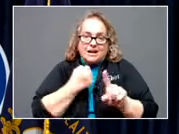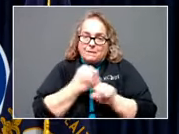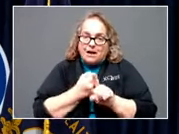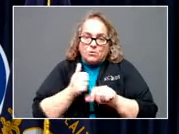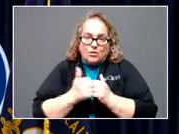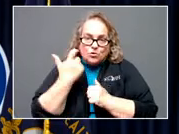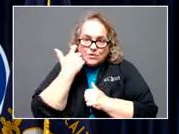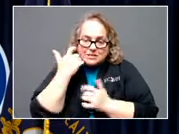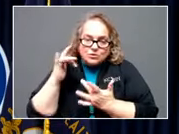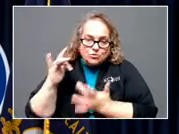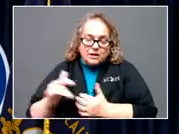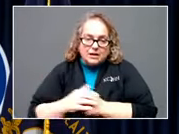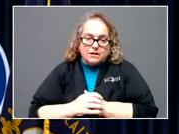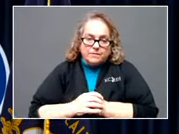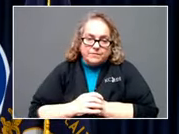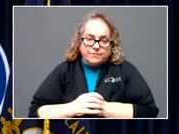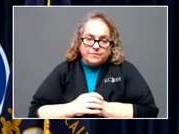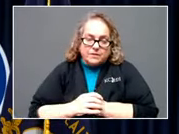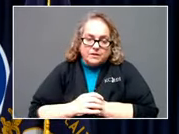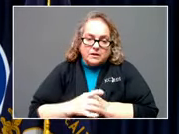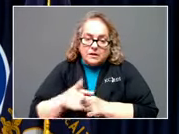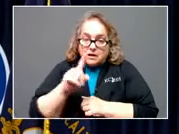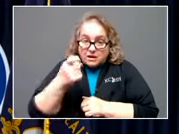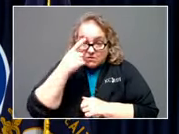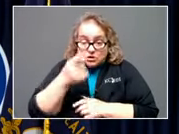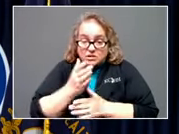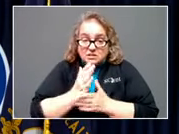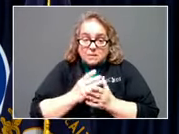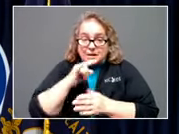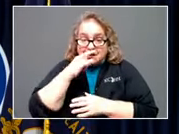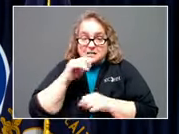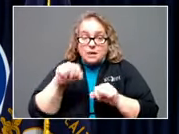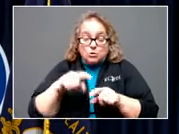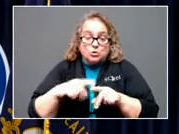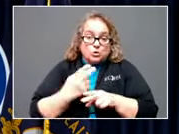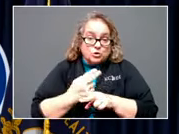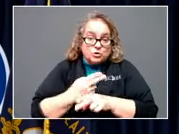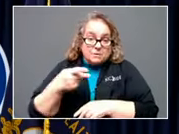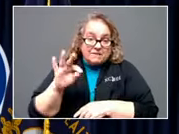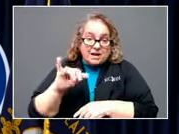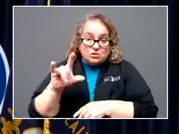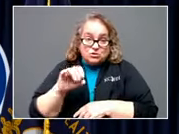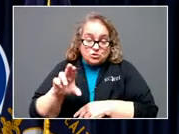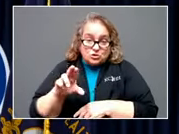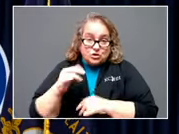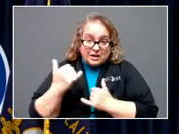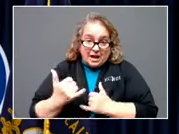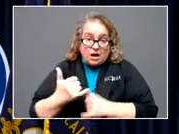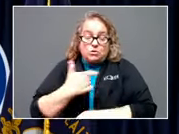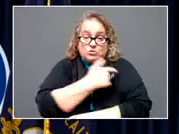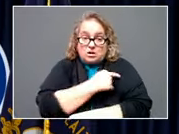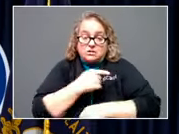Governor, with some kids being able to use the Pfizer, get Pfizer booster now, if they had Moderna